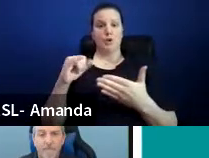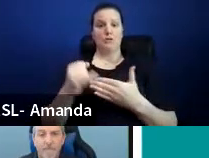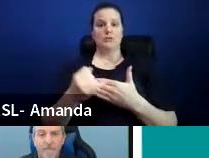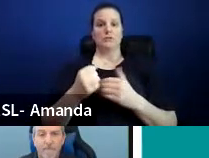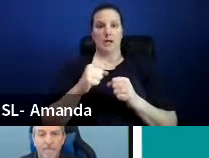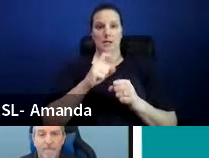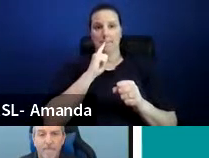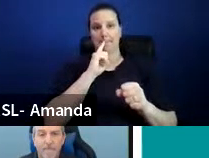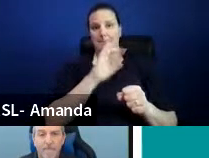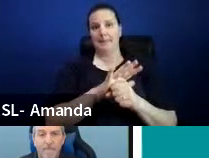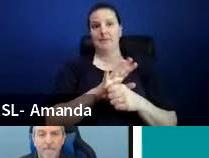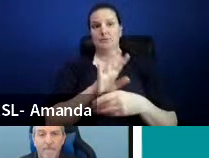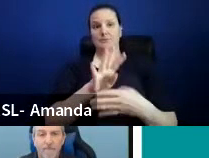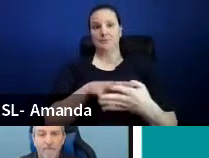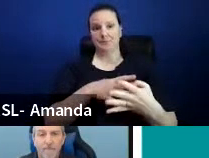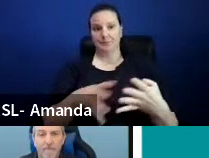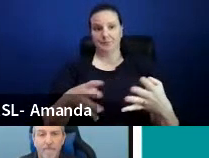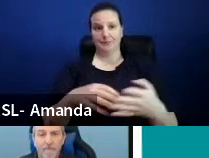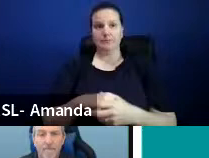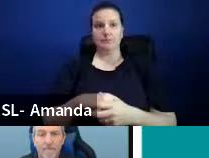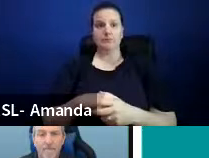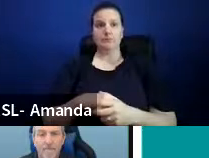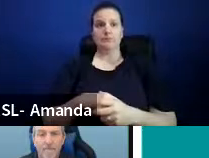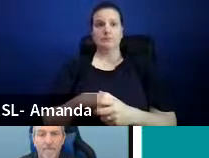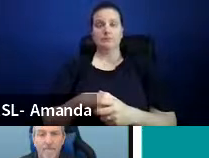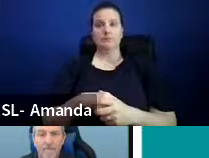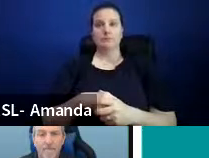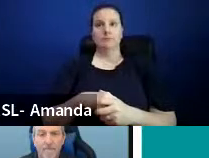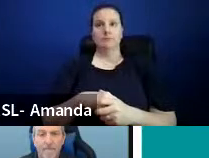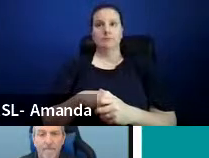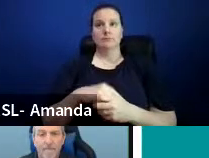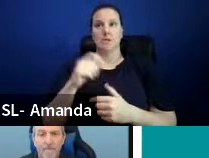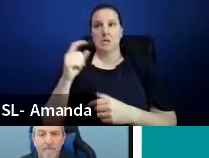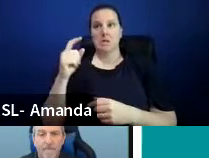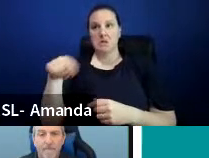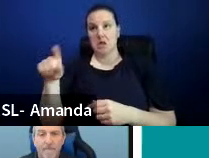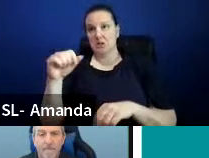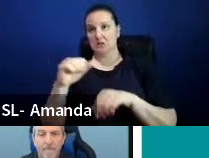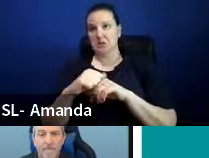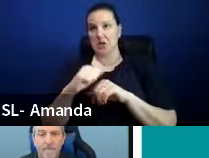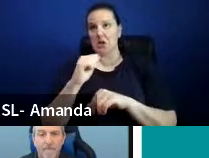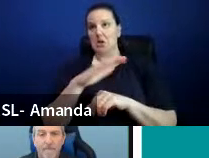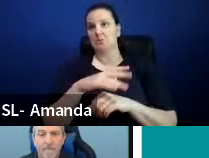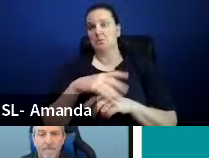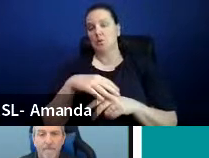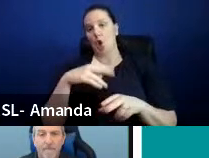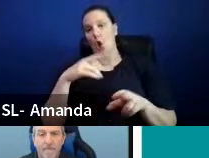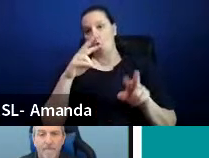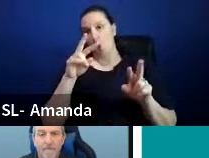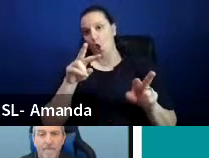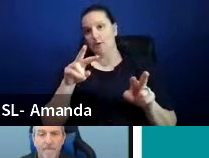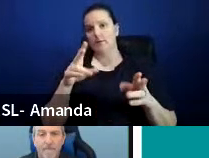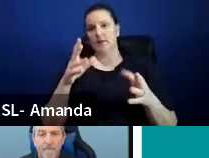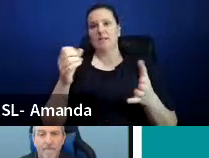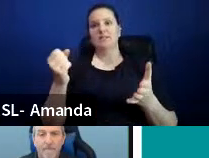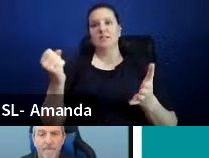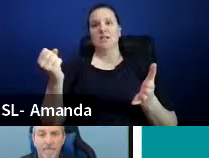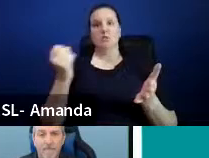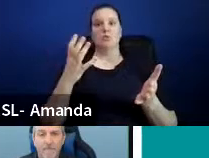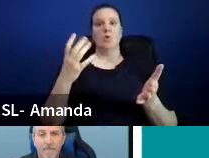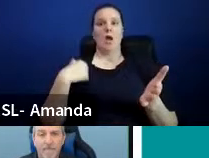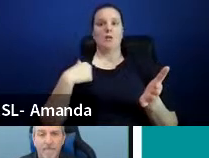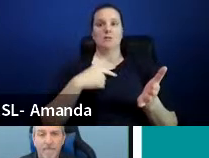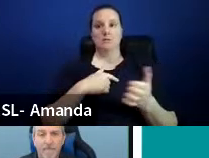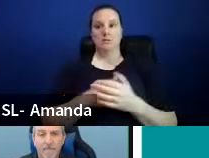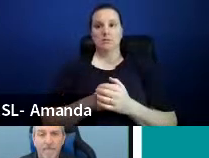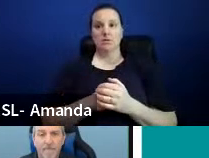we are, they sent to us, we were looking for it, they sent it to us. We have made